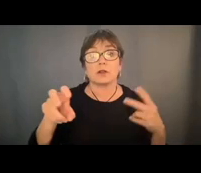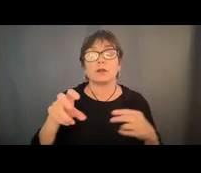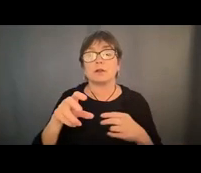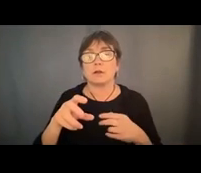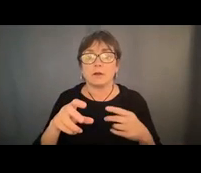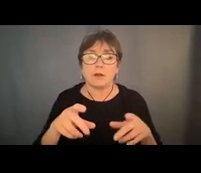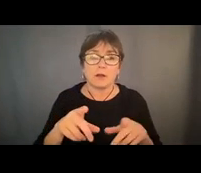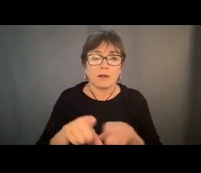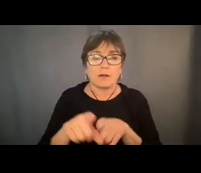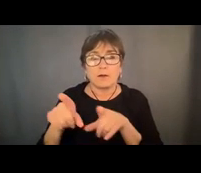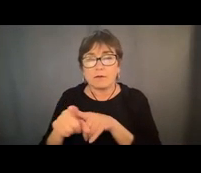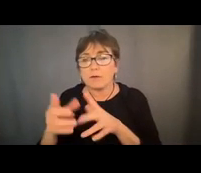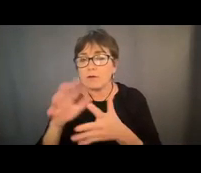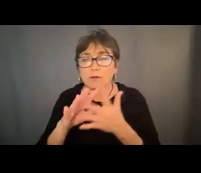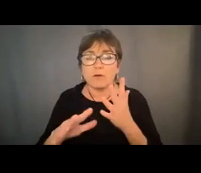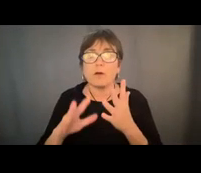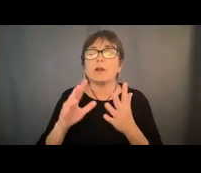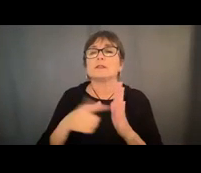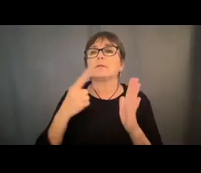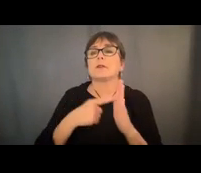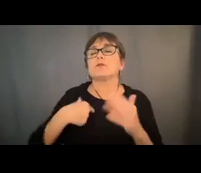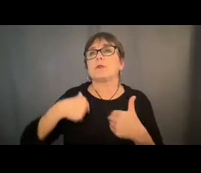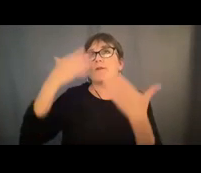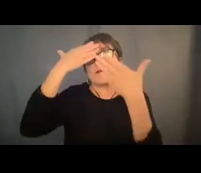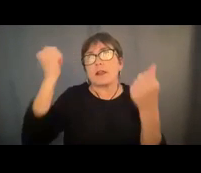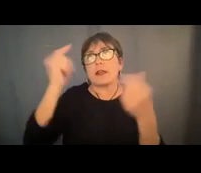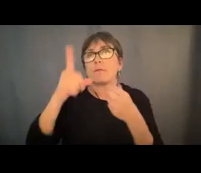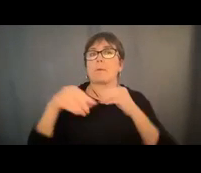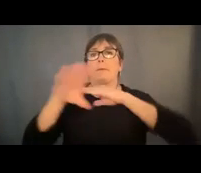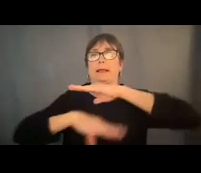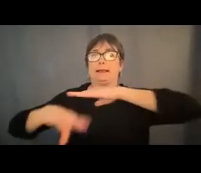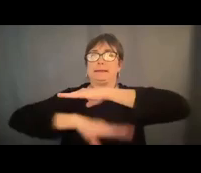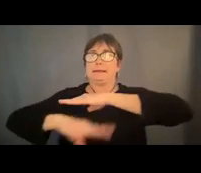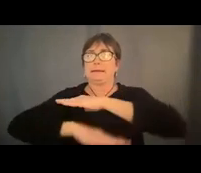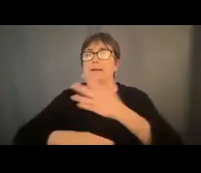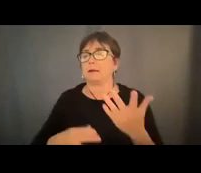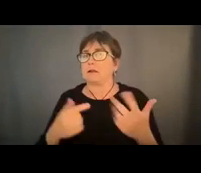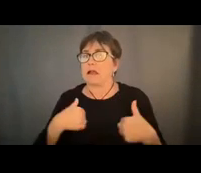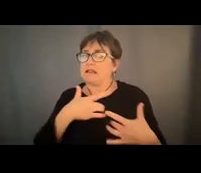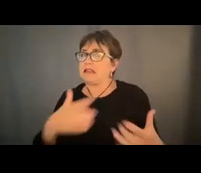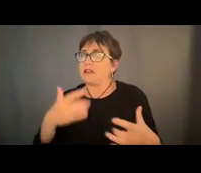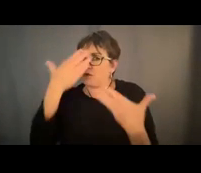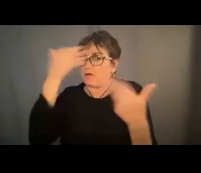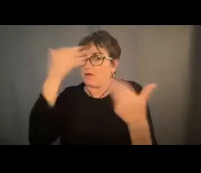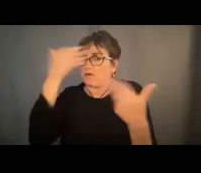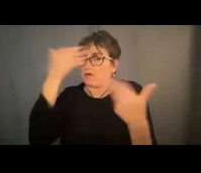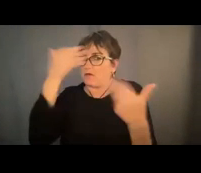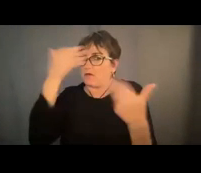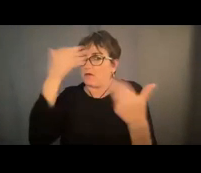but sometimes in the process, we forget the basics. That's something I do all the time. And so we are going back